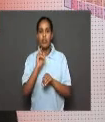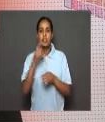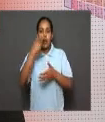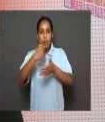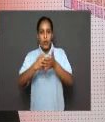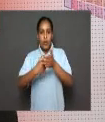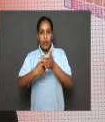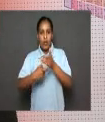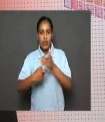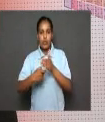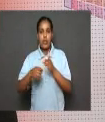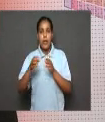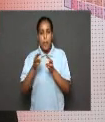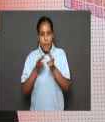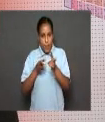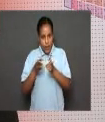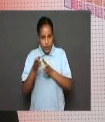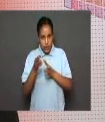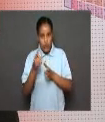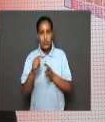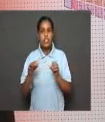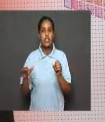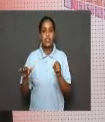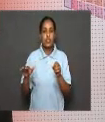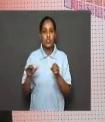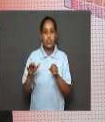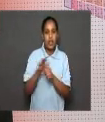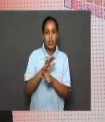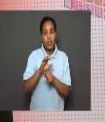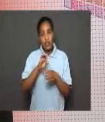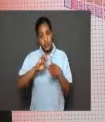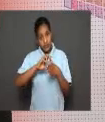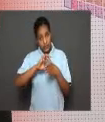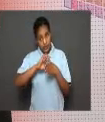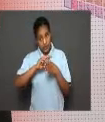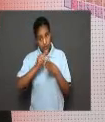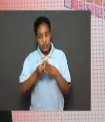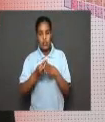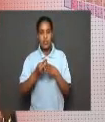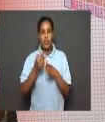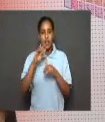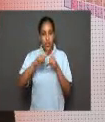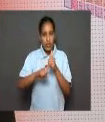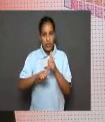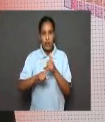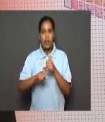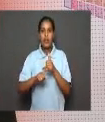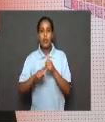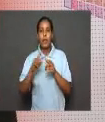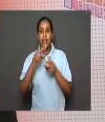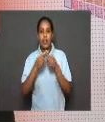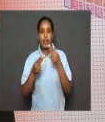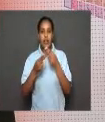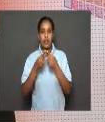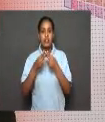product of the magnitude of the charge at either end of the dipole multiplied